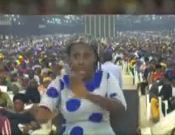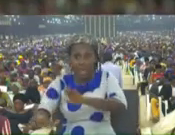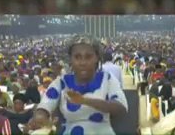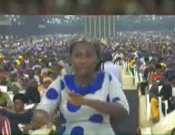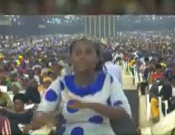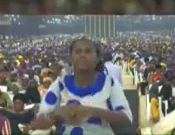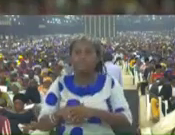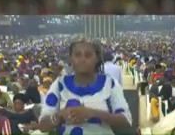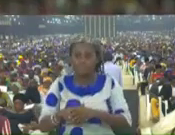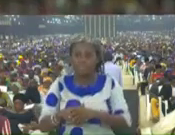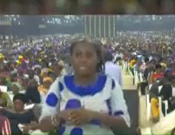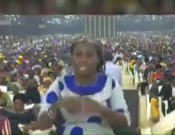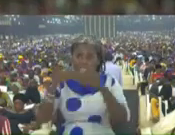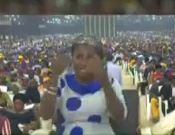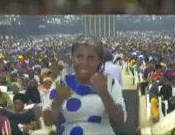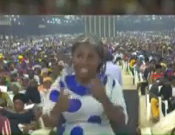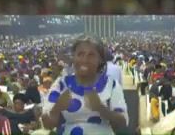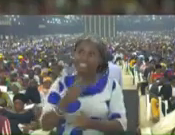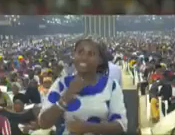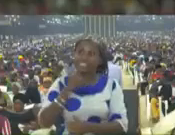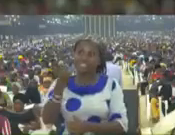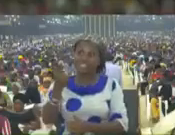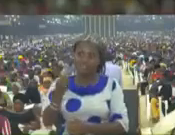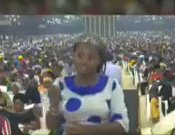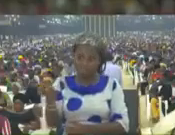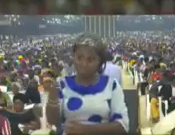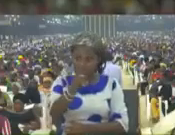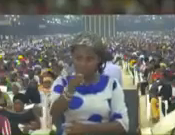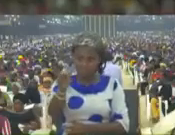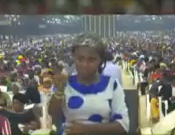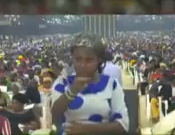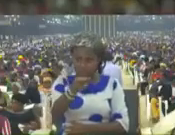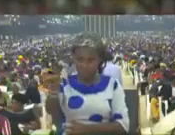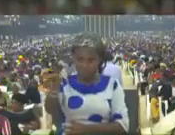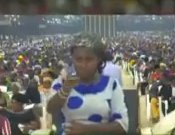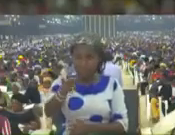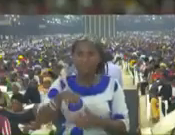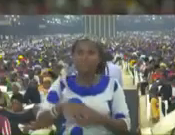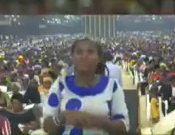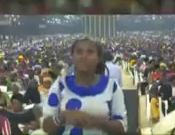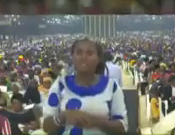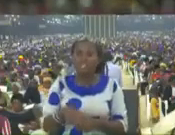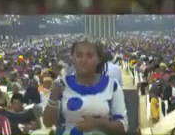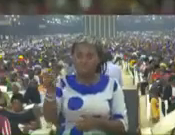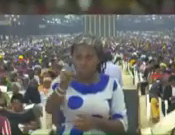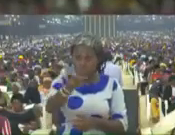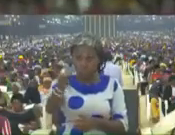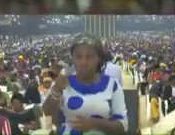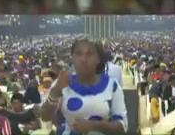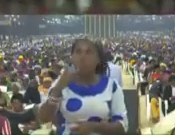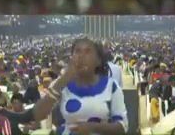And now turned to them and said, Simeon, Levi, you wicked boys.